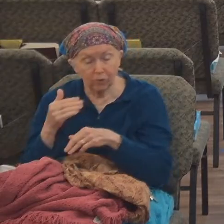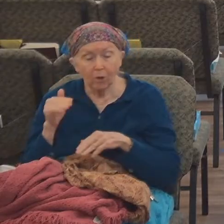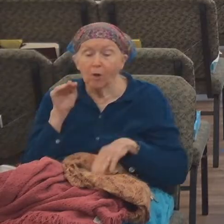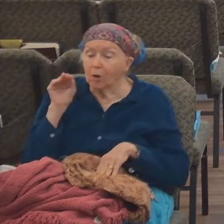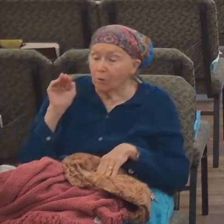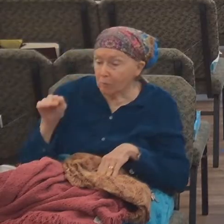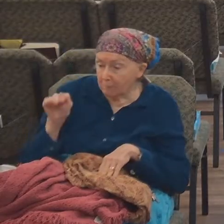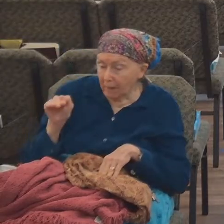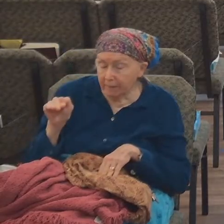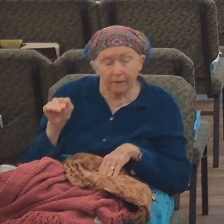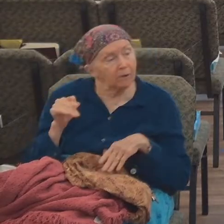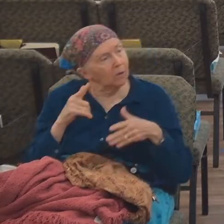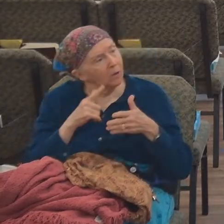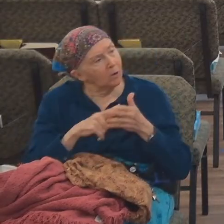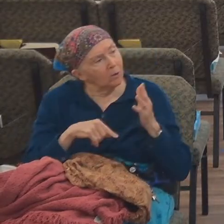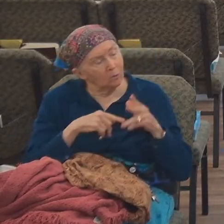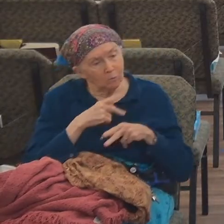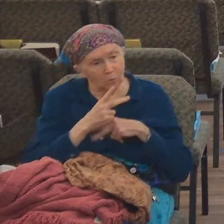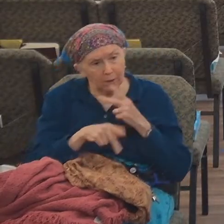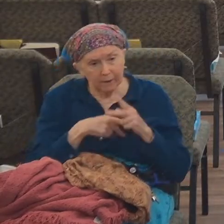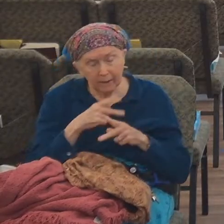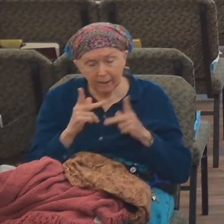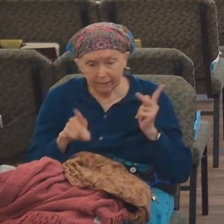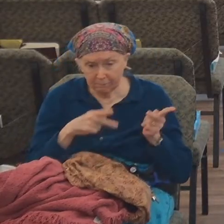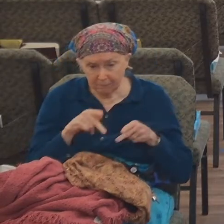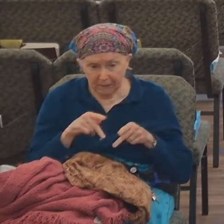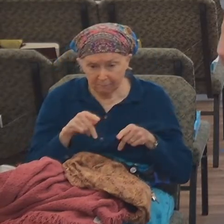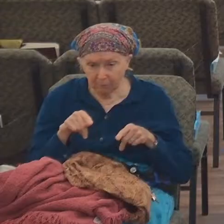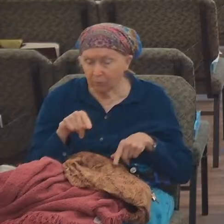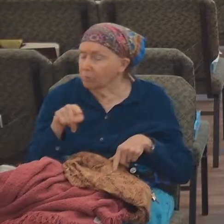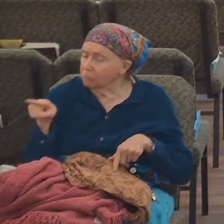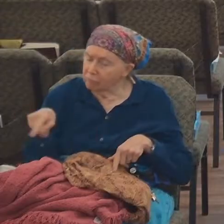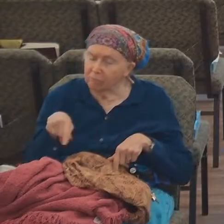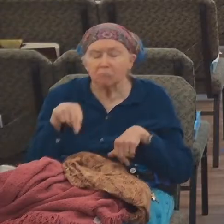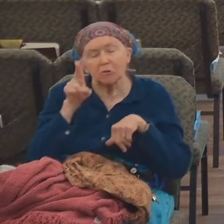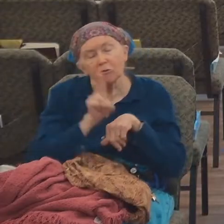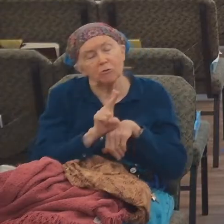What kind of people were they used to coming through Thessalonica?